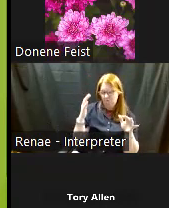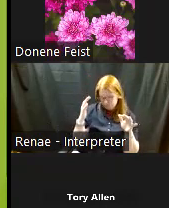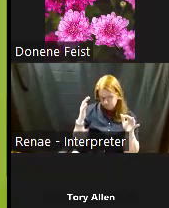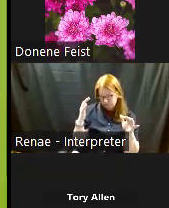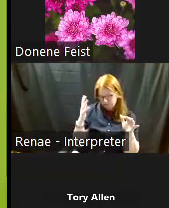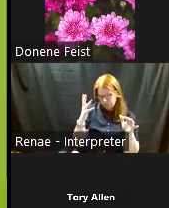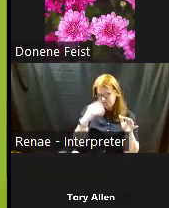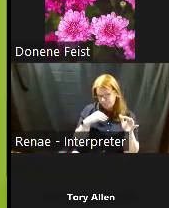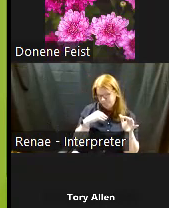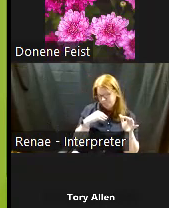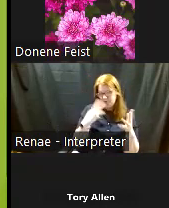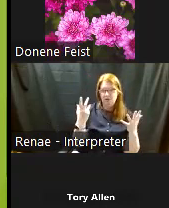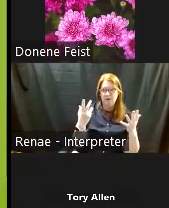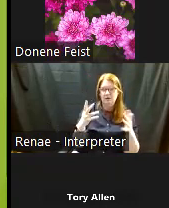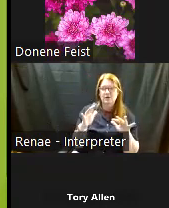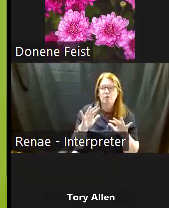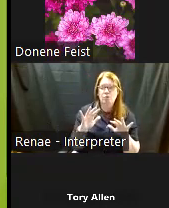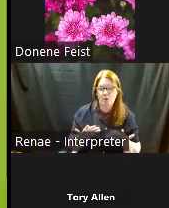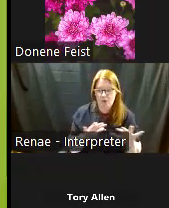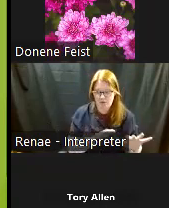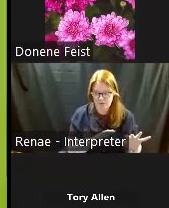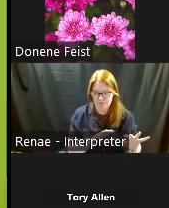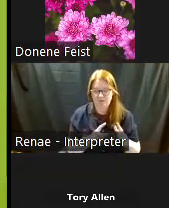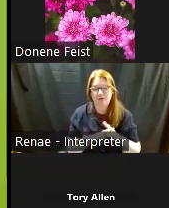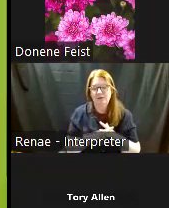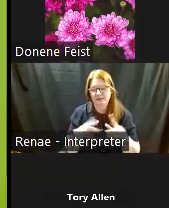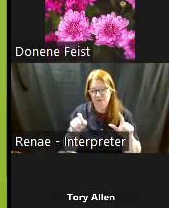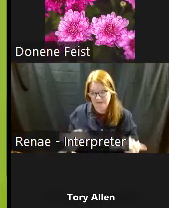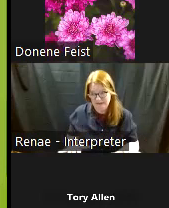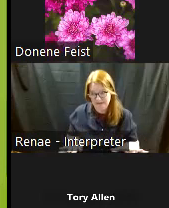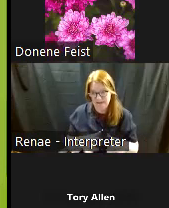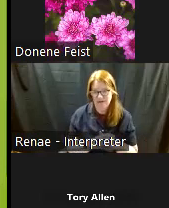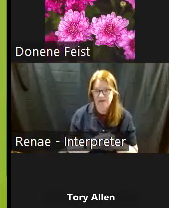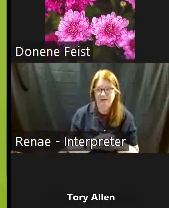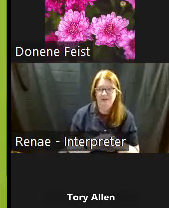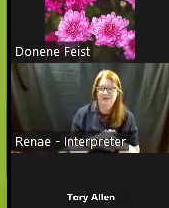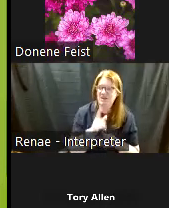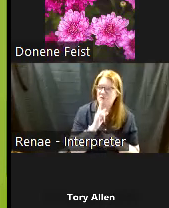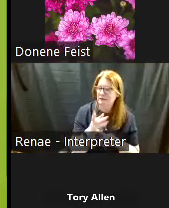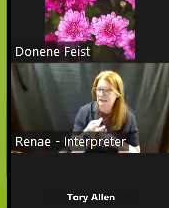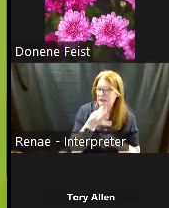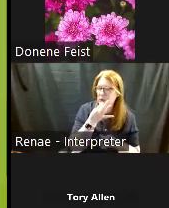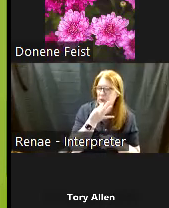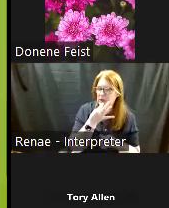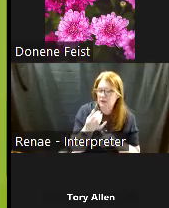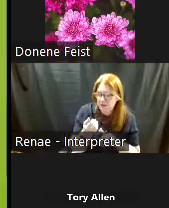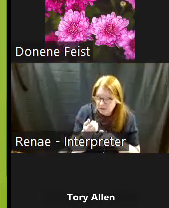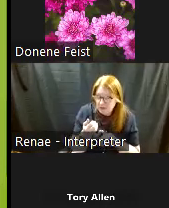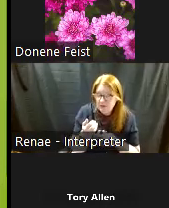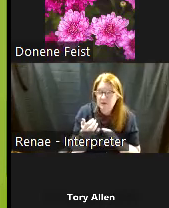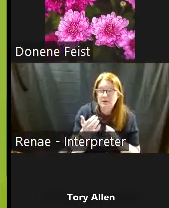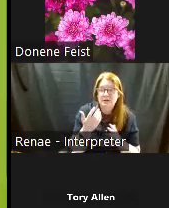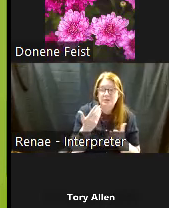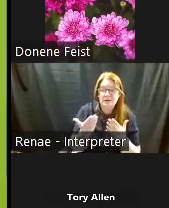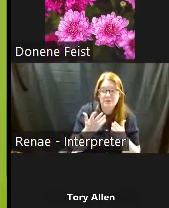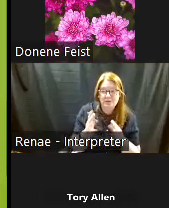fall asleep. And as soon as they're calm enough, we start the testing. I've gotten really good over the years at kind of anticipating when baby might